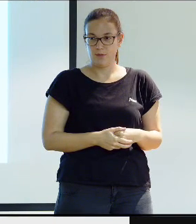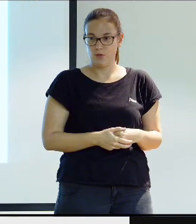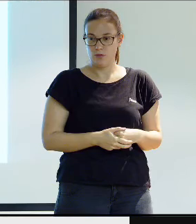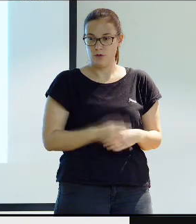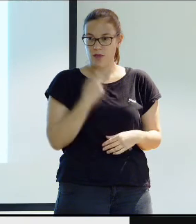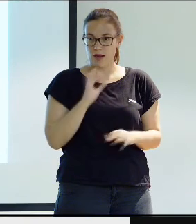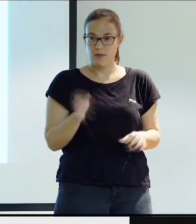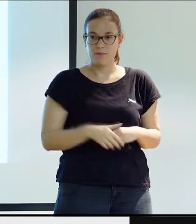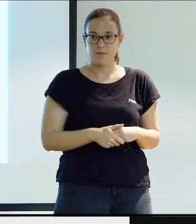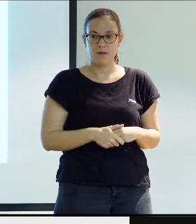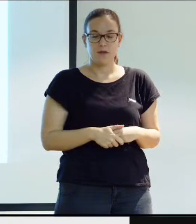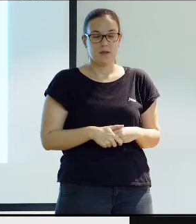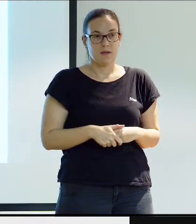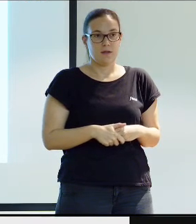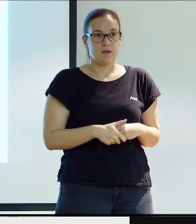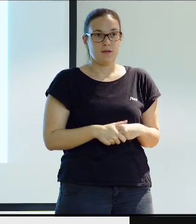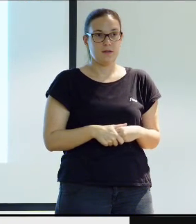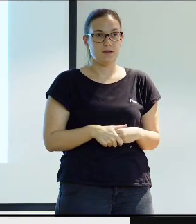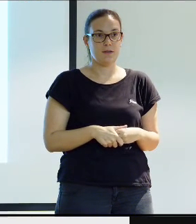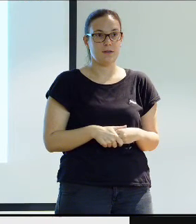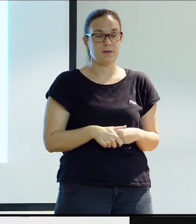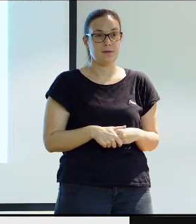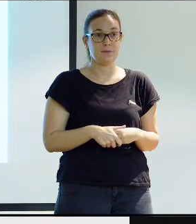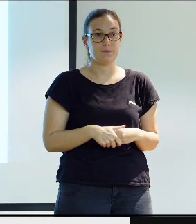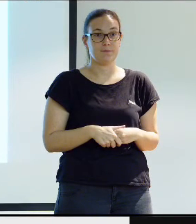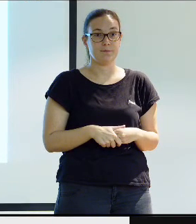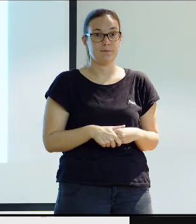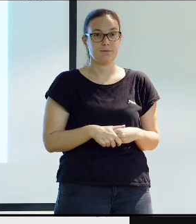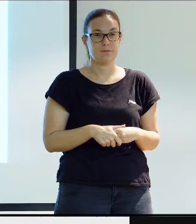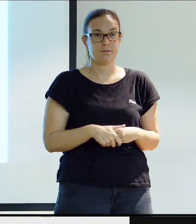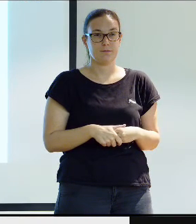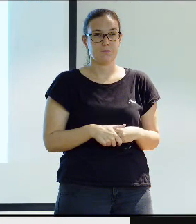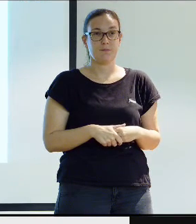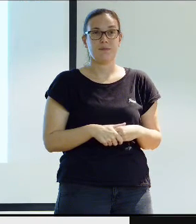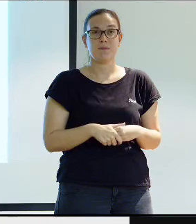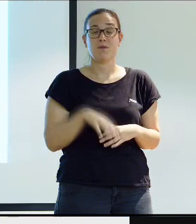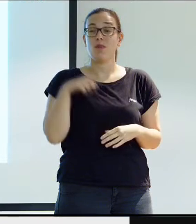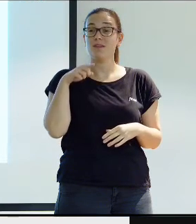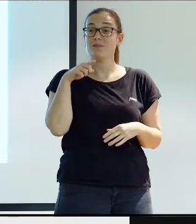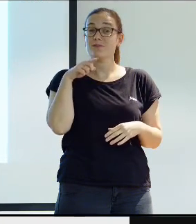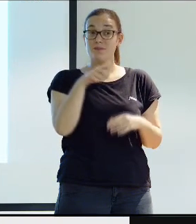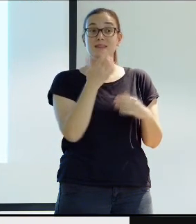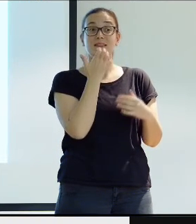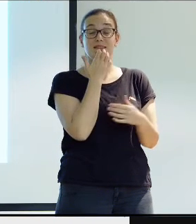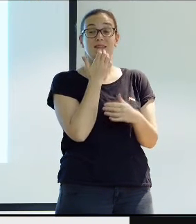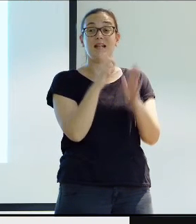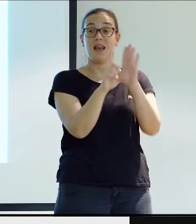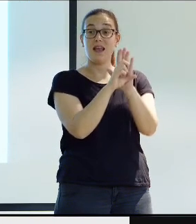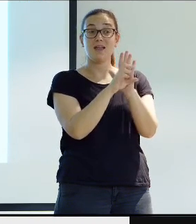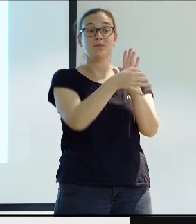or caregivers are taking over and controlling your right to choice.